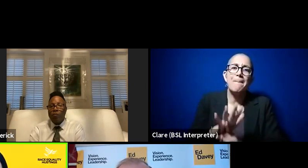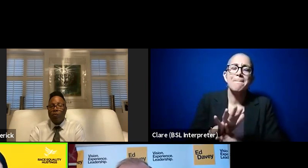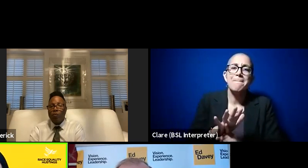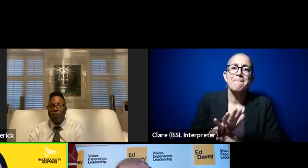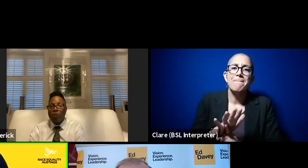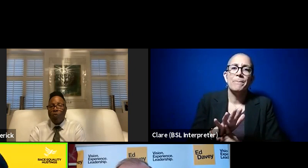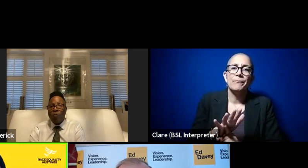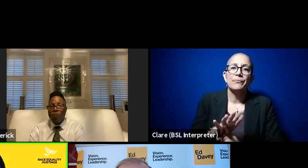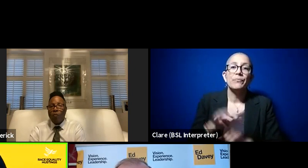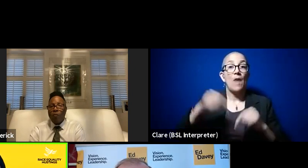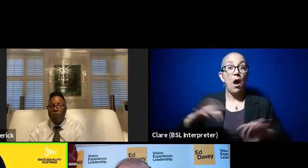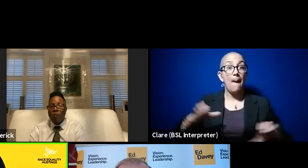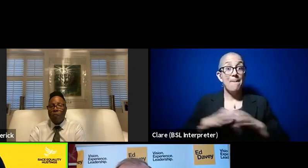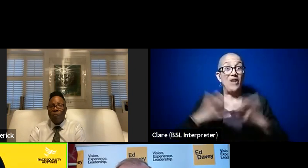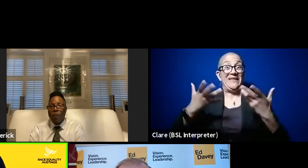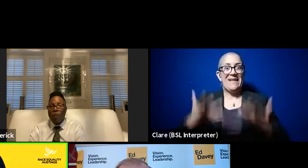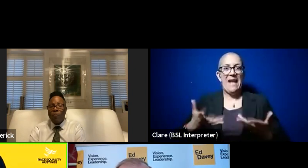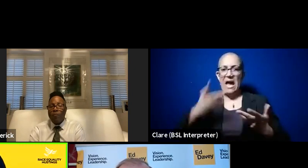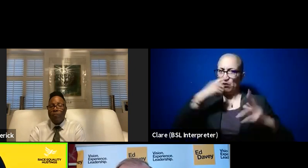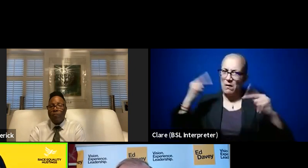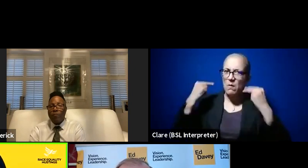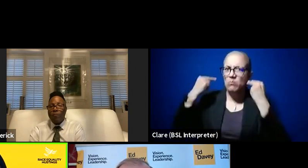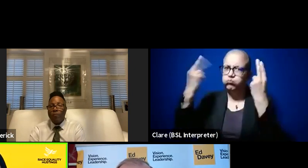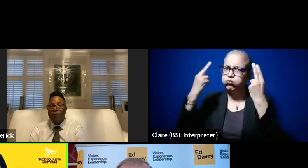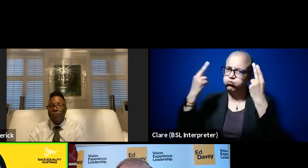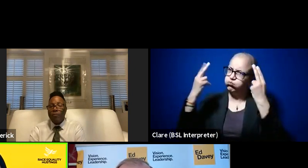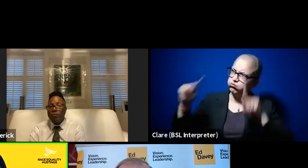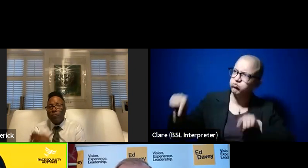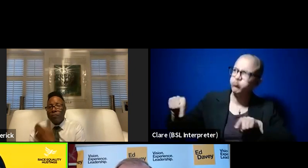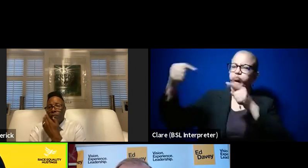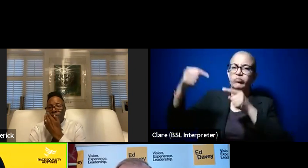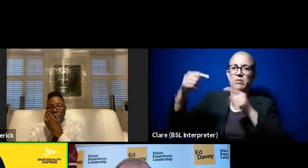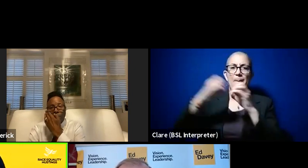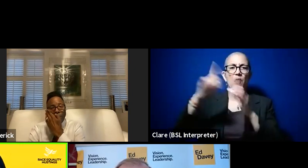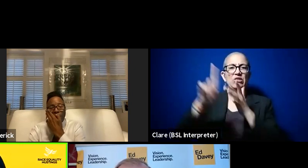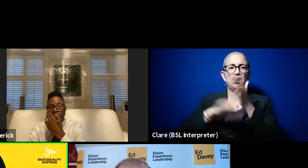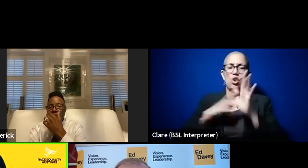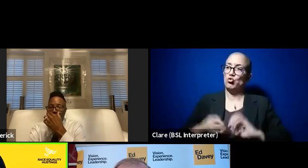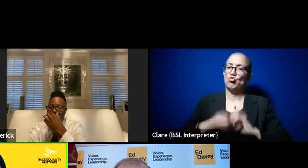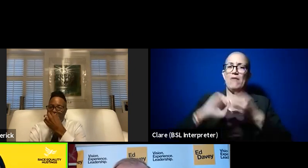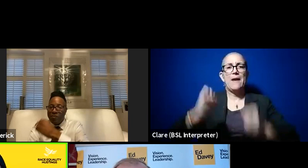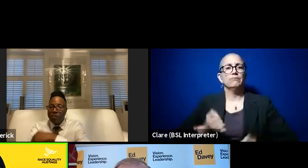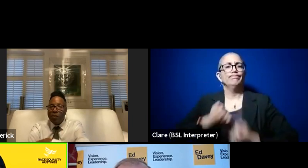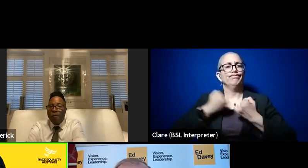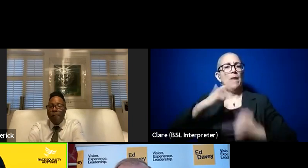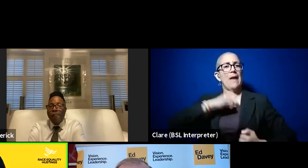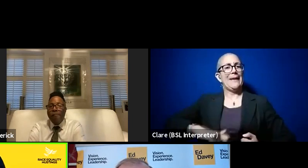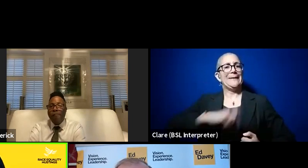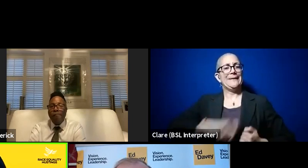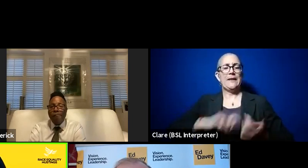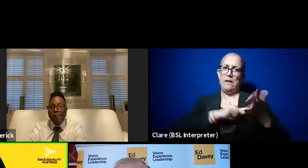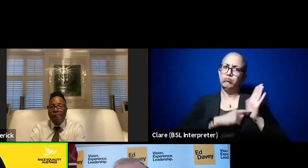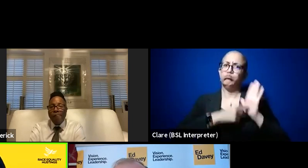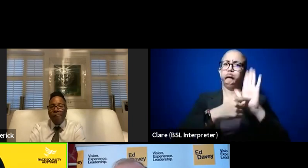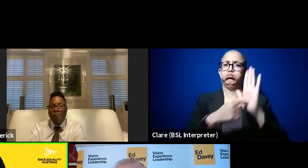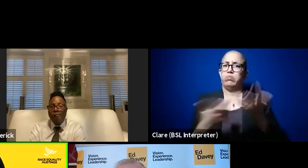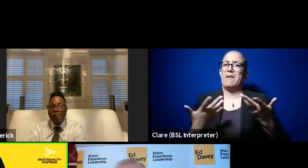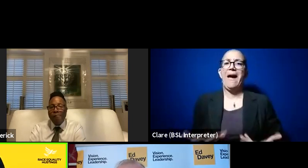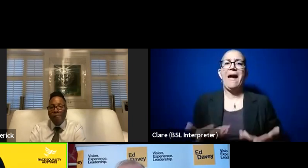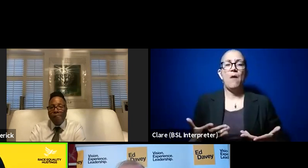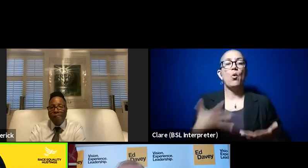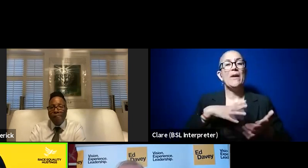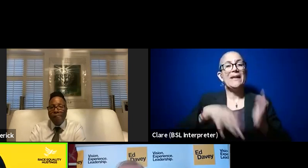our party now to stand up to Boris Johnson, to carve out that distinct identity now more than ever. And we need a